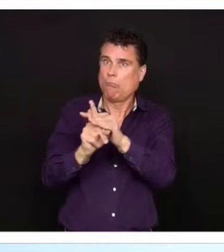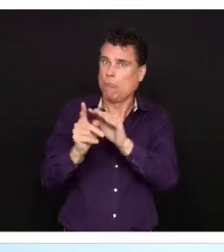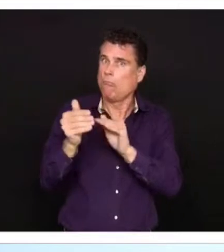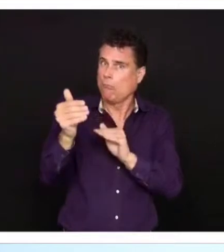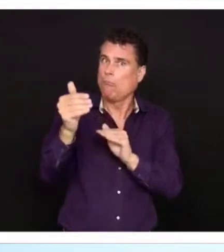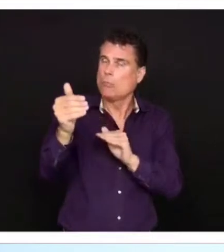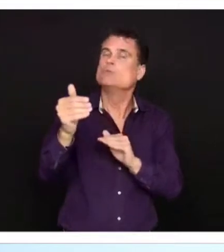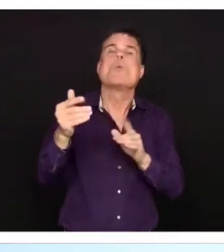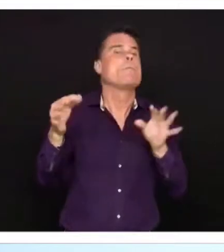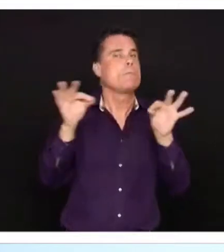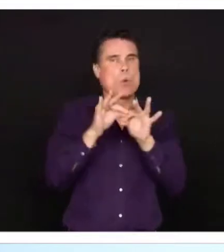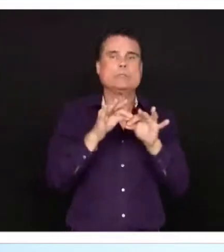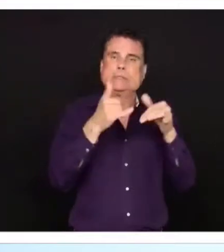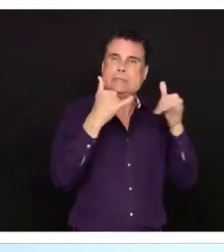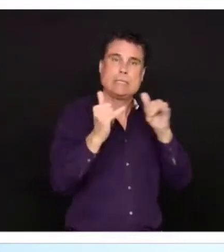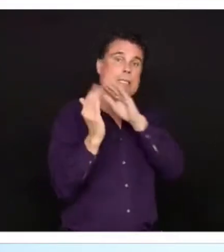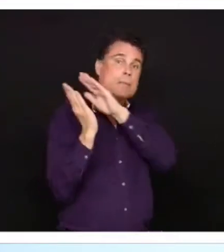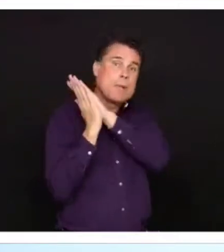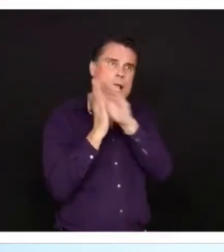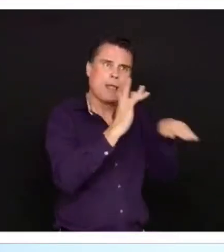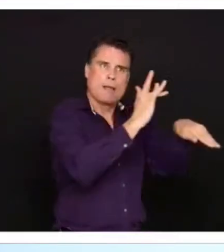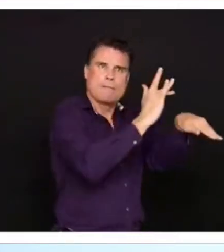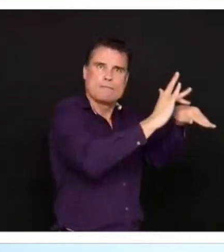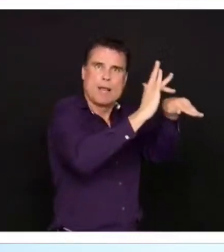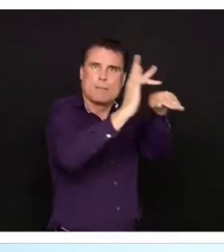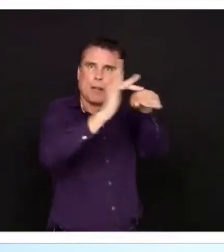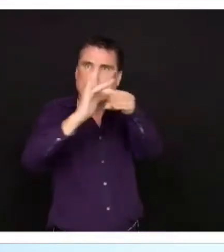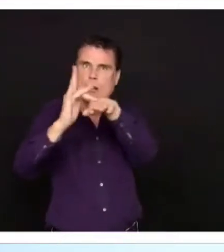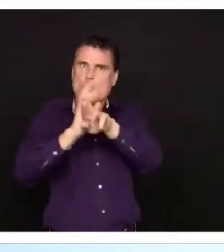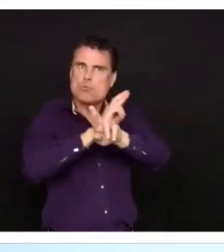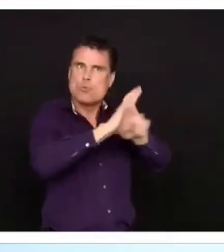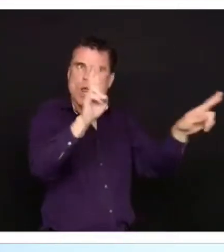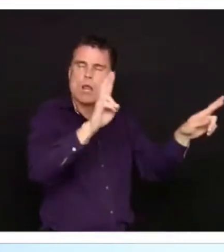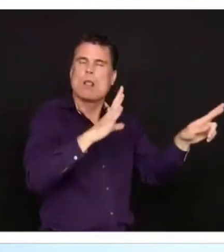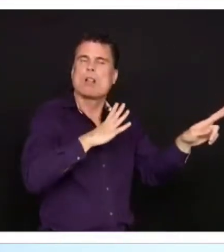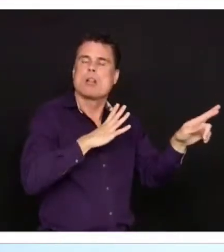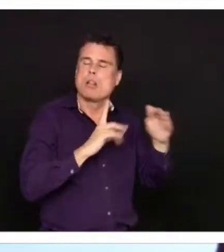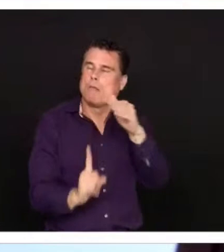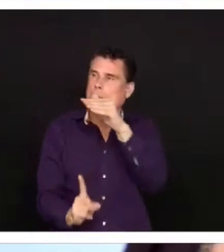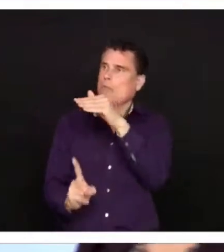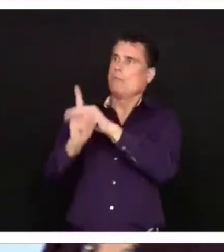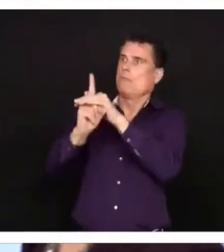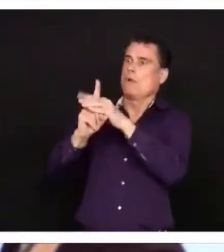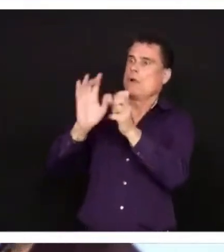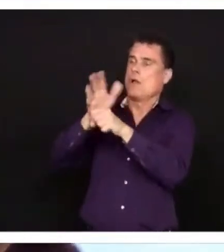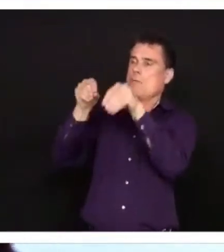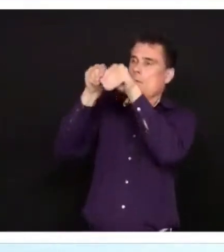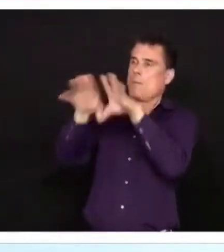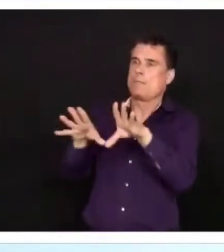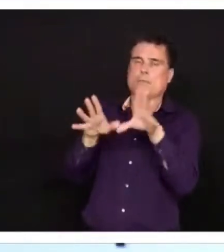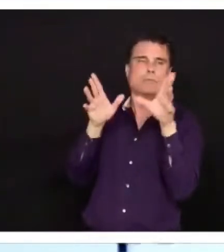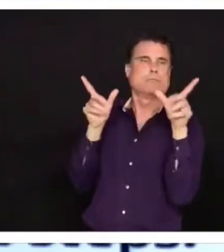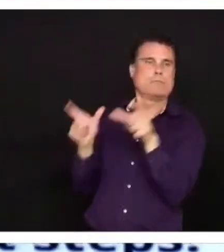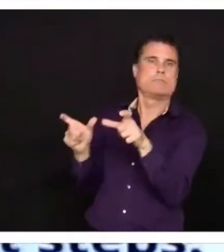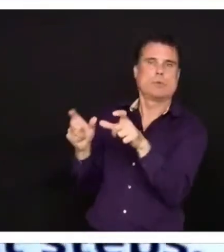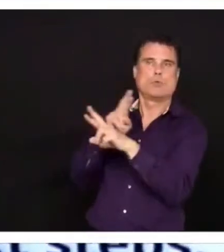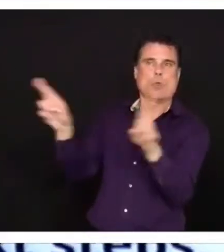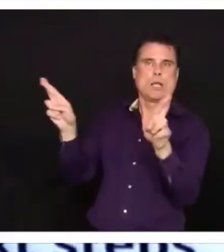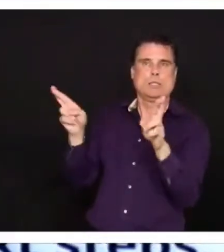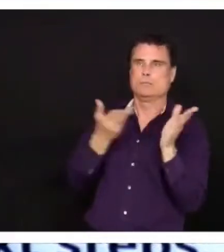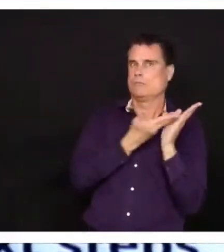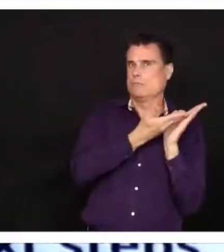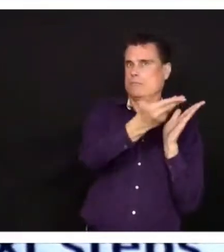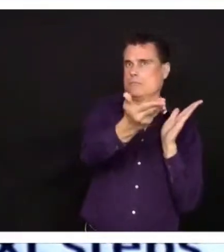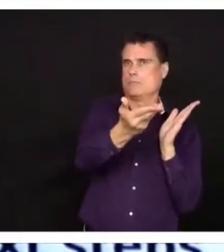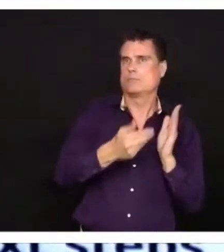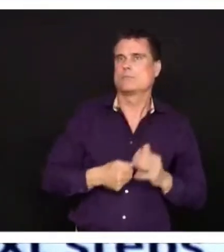as well. So that's what those numbers reflect. Yeah, and just one more. I just say the one more thing that we mentioned, I think, in the